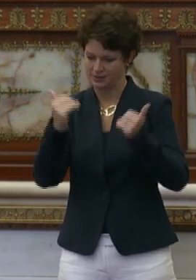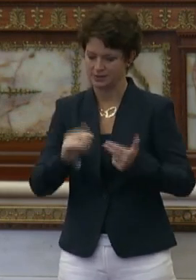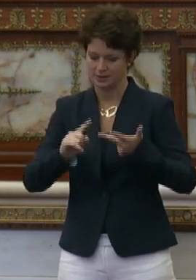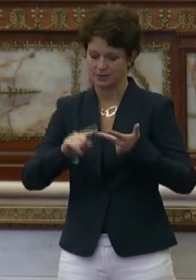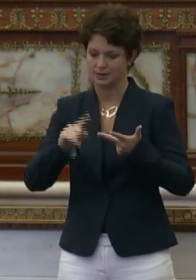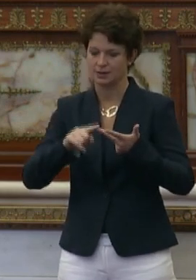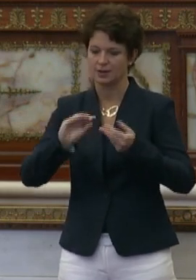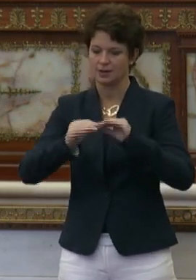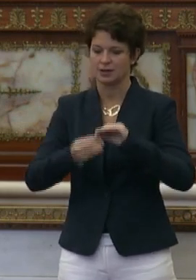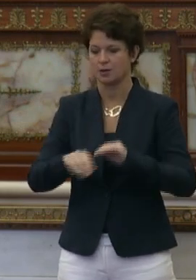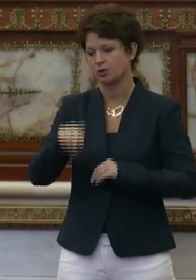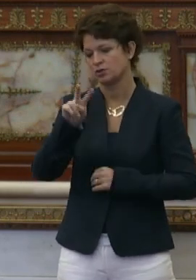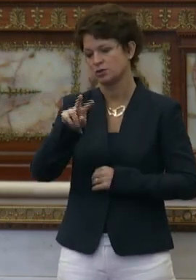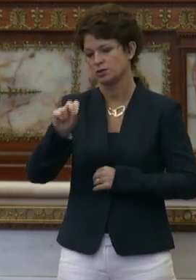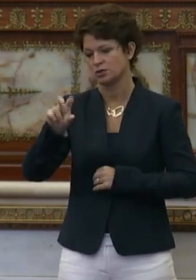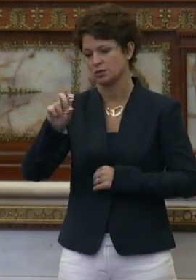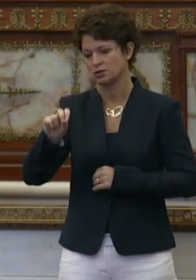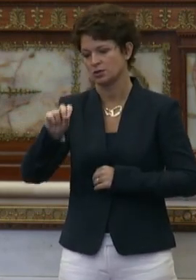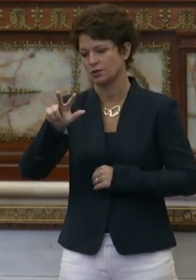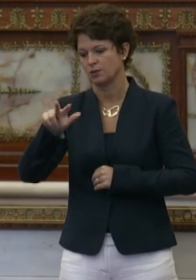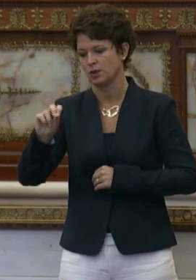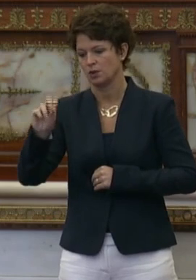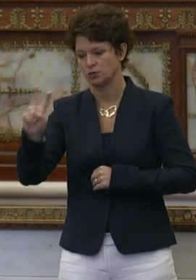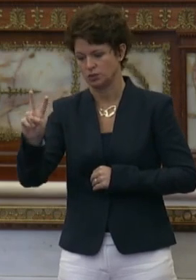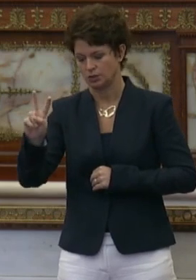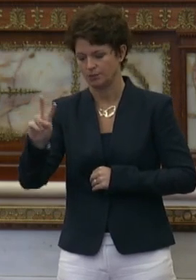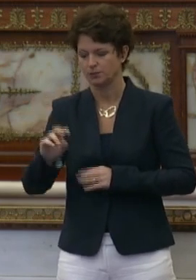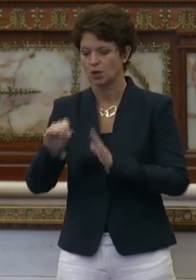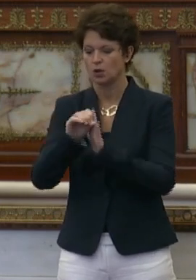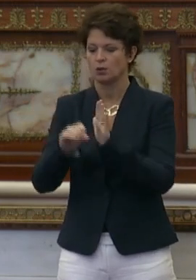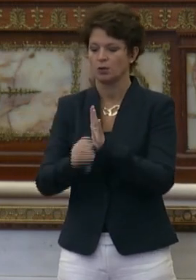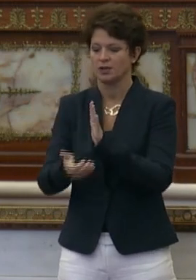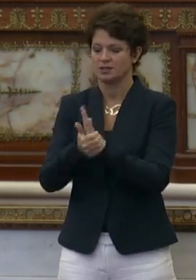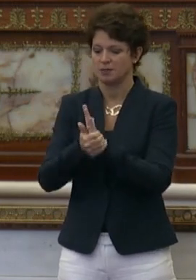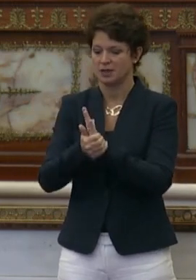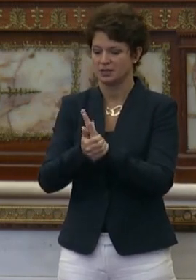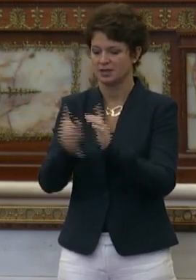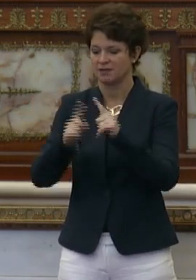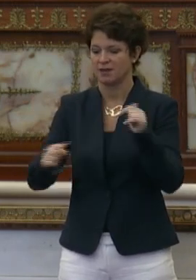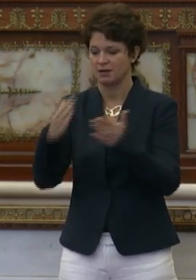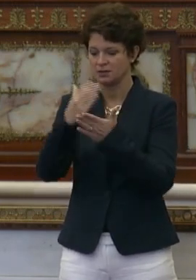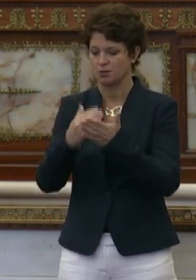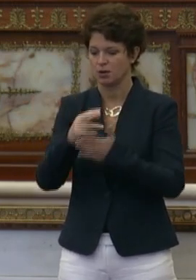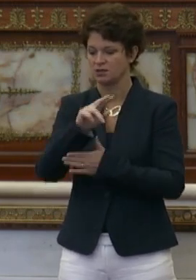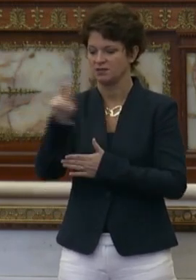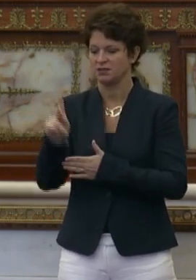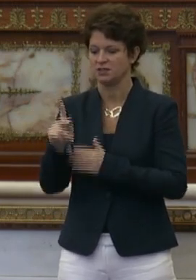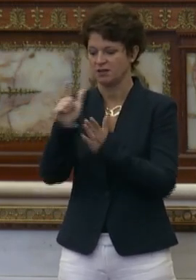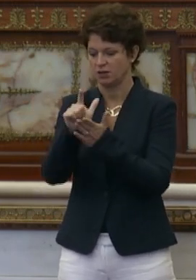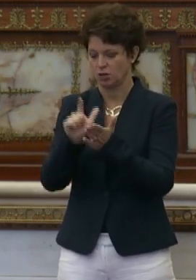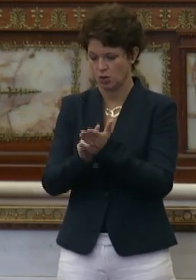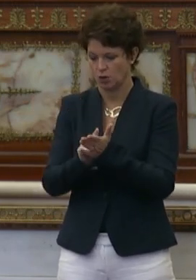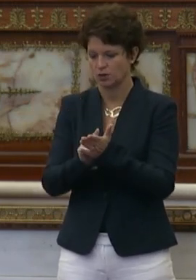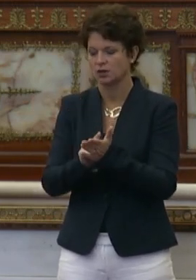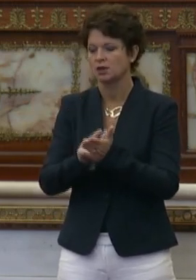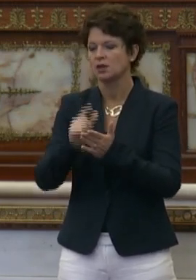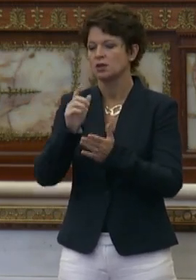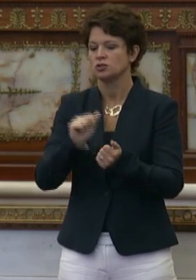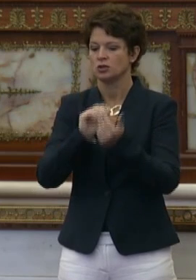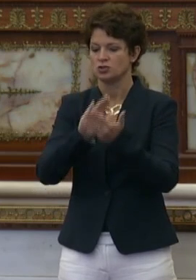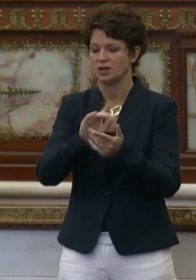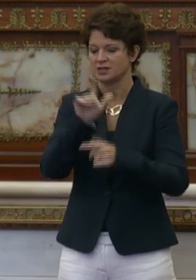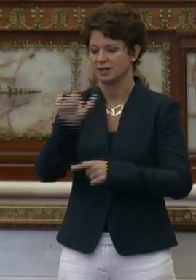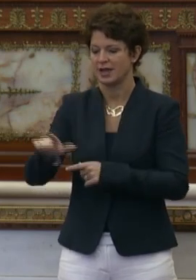please read the title of bills number 200302. An ordinance amending various sections of the Philadelphia Code to address matters related